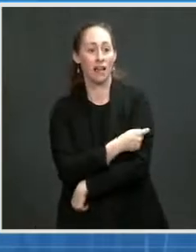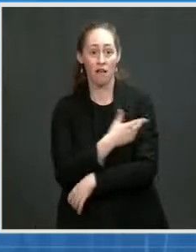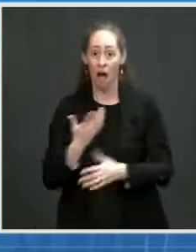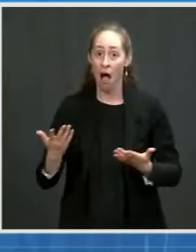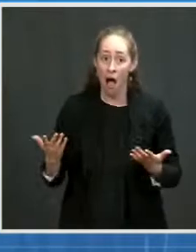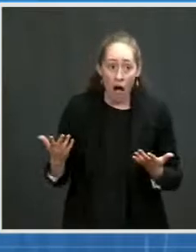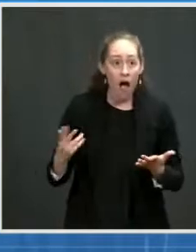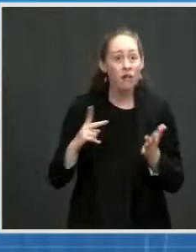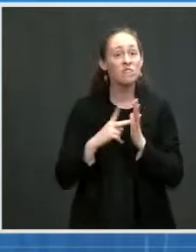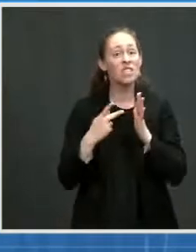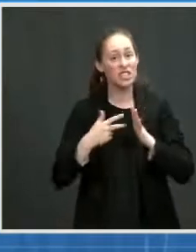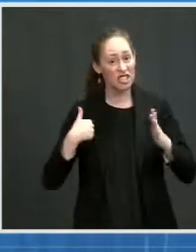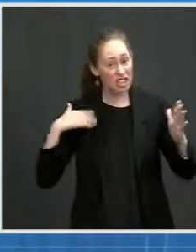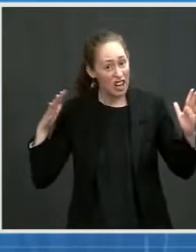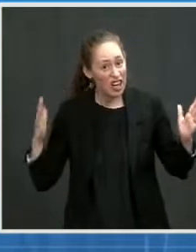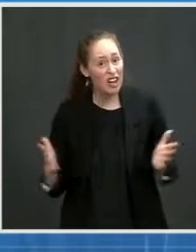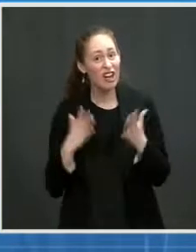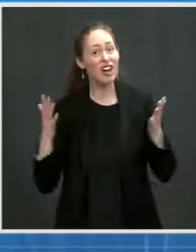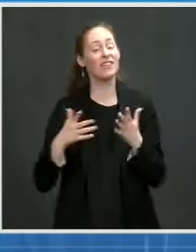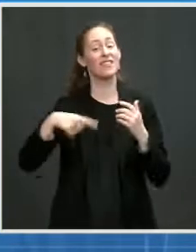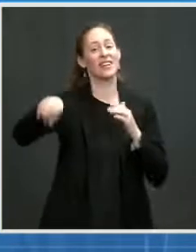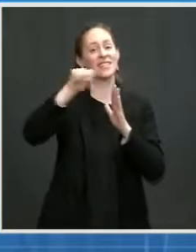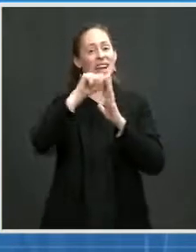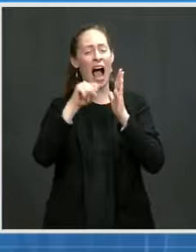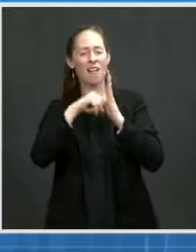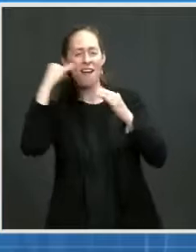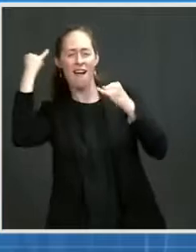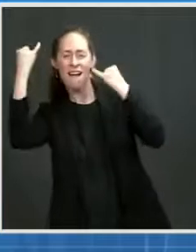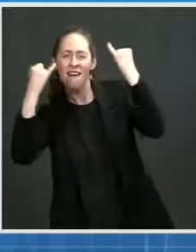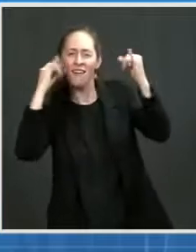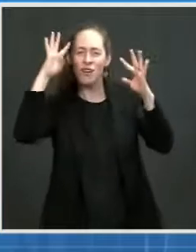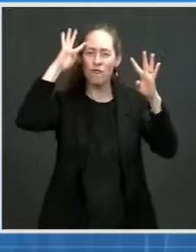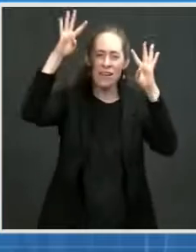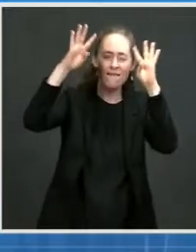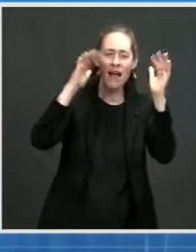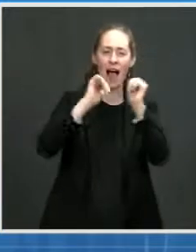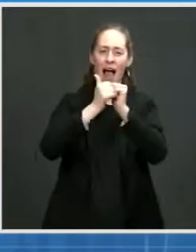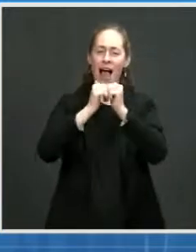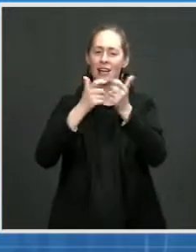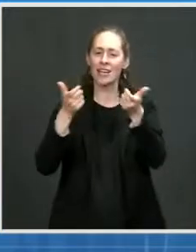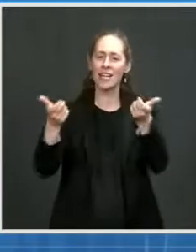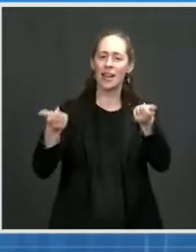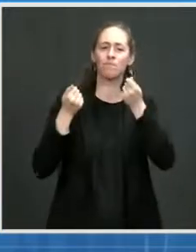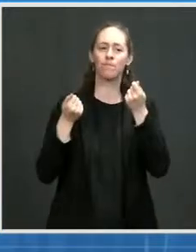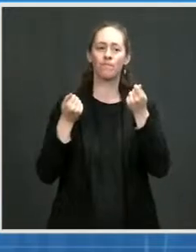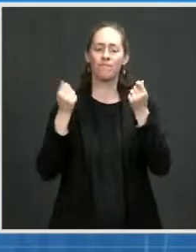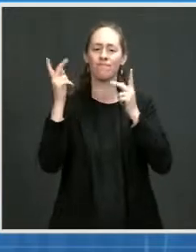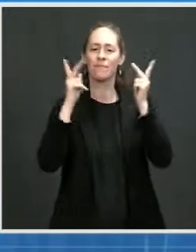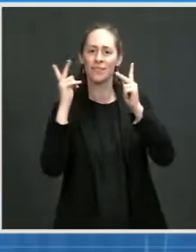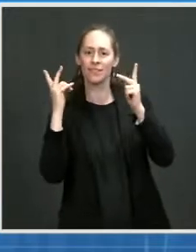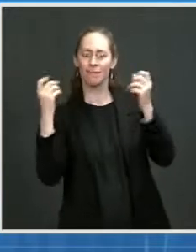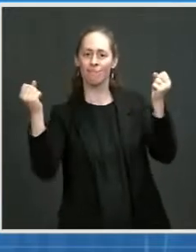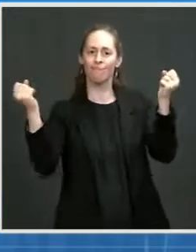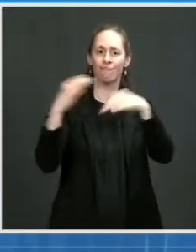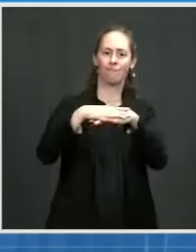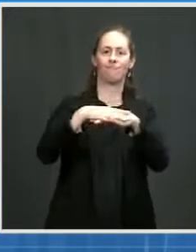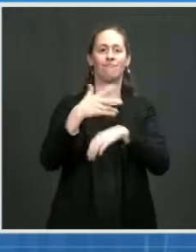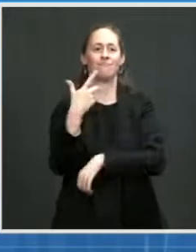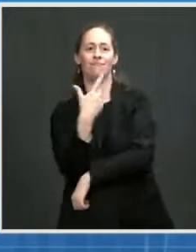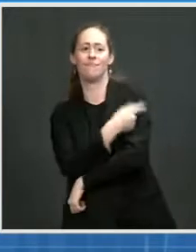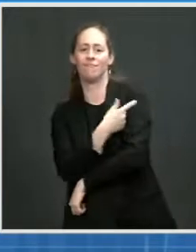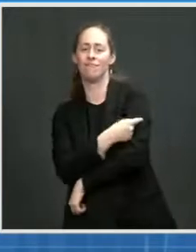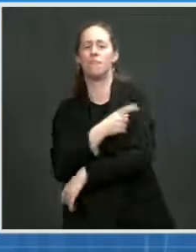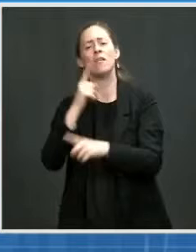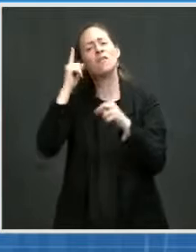states to use their creativity to draw attention to vaccines and to get their states and the country back to normal as quickly